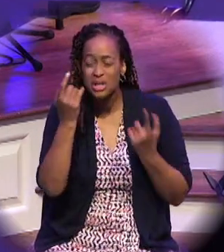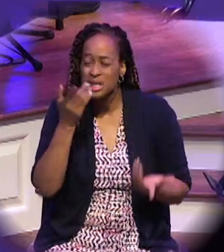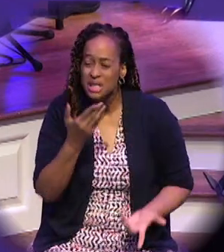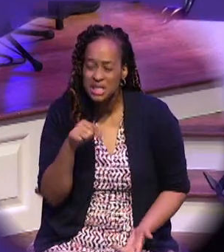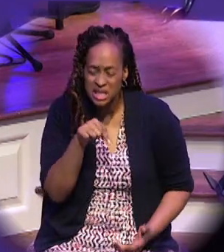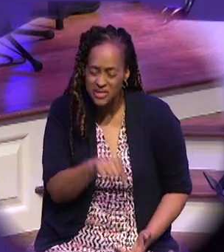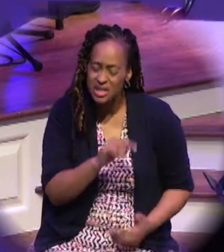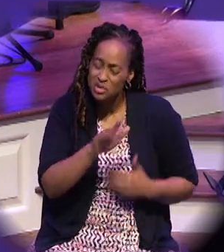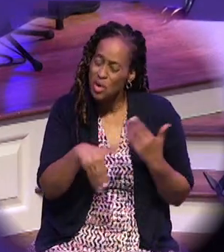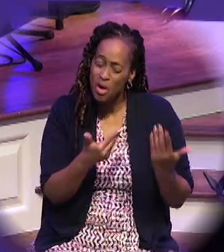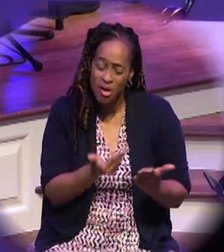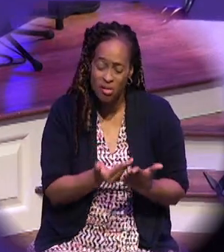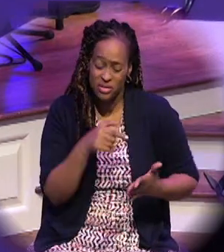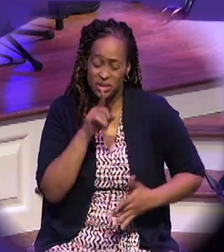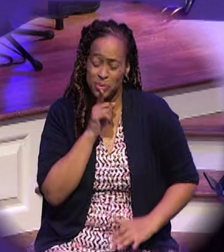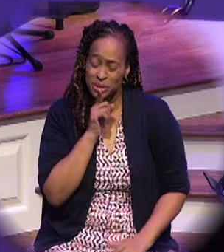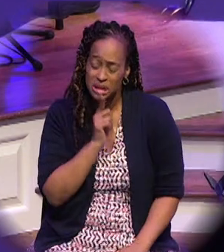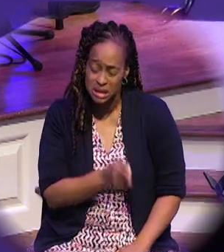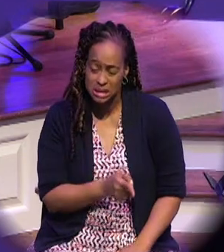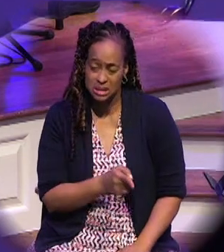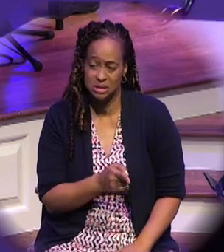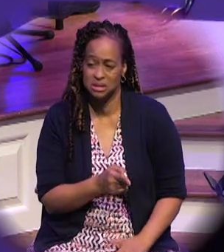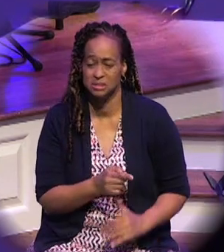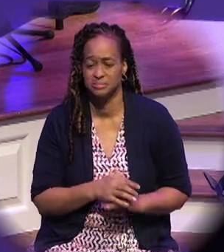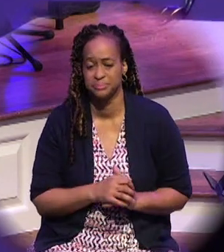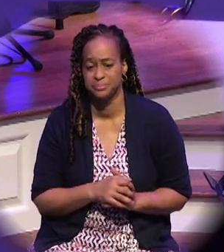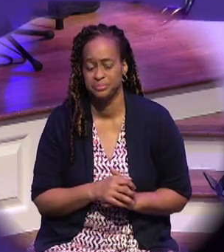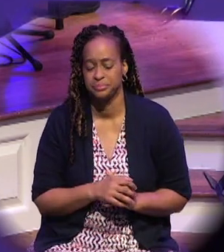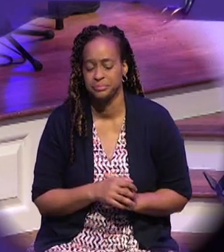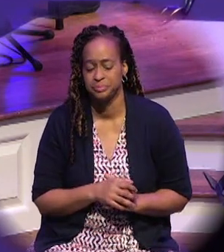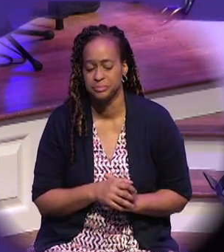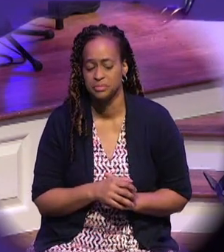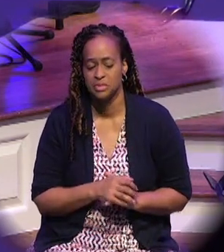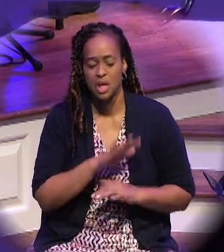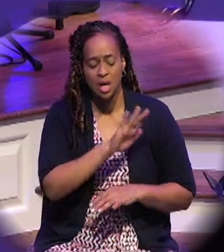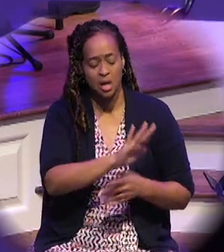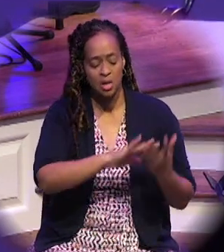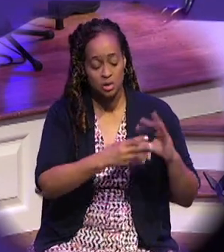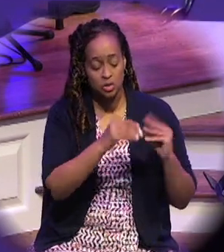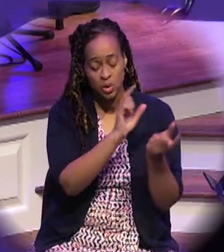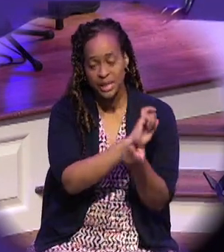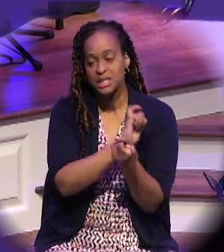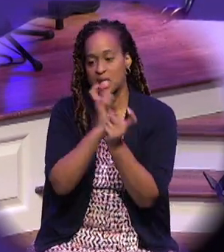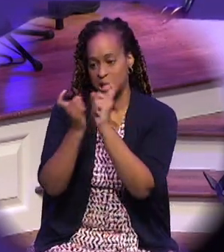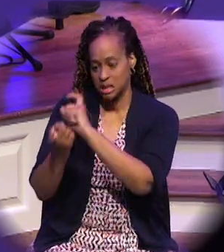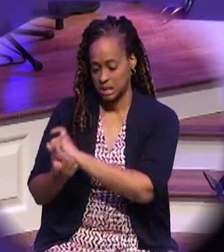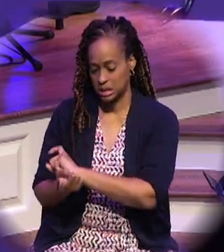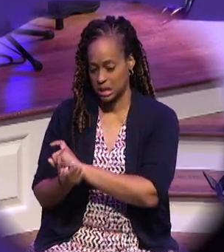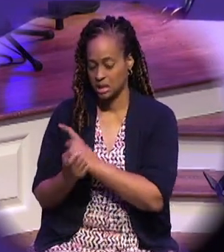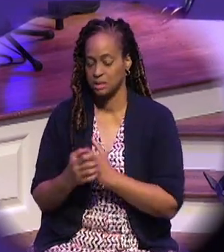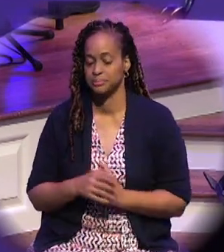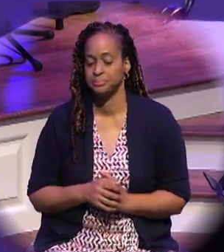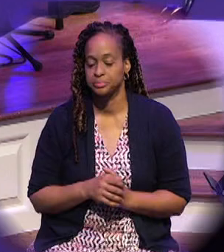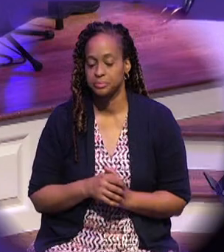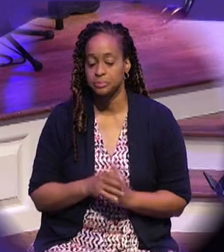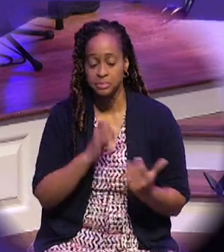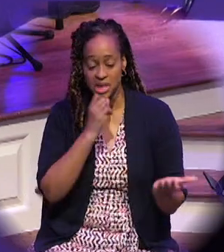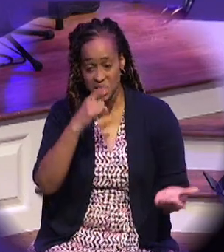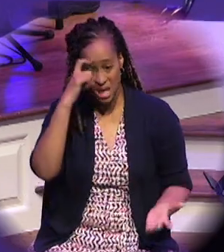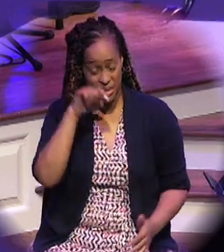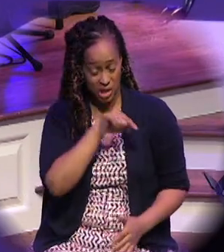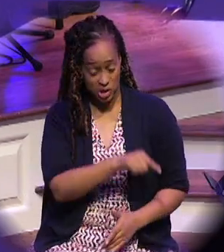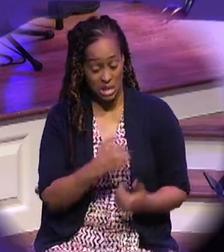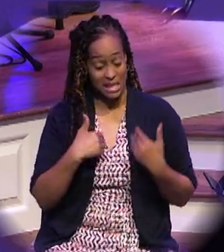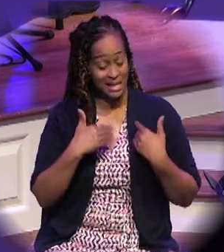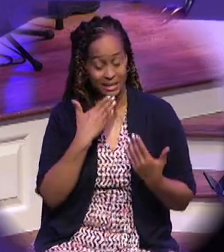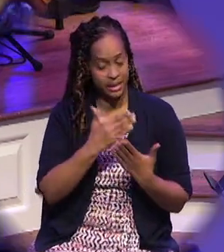this all there is? And her story changes. Not because she has a